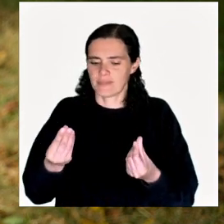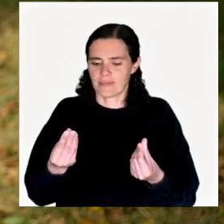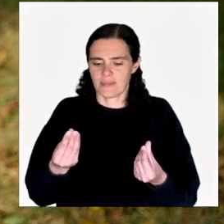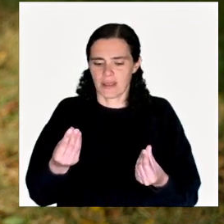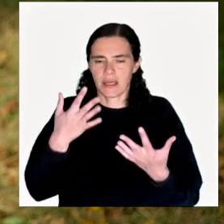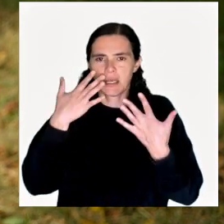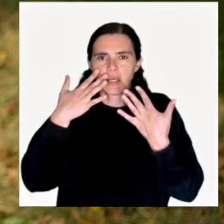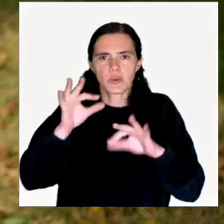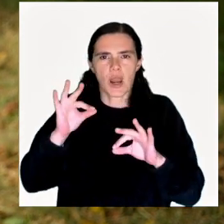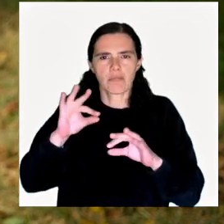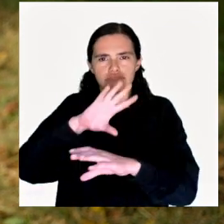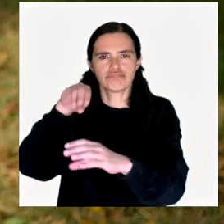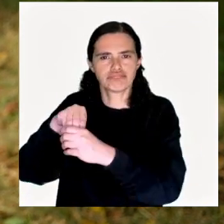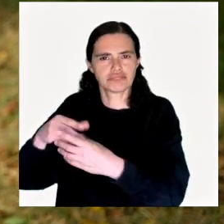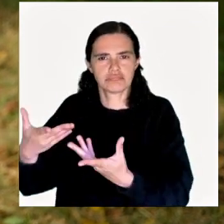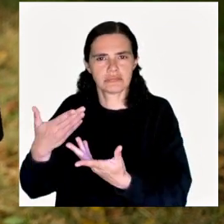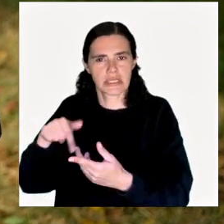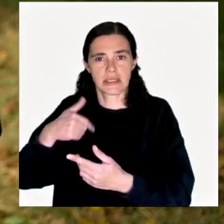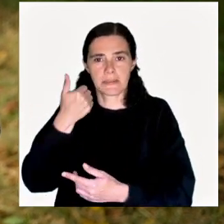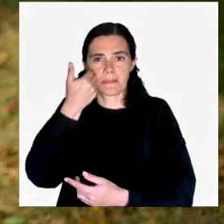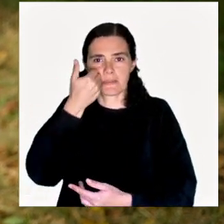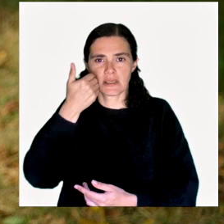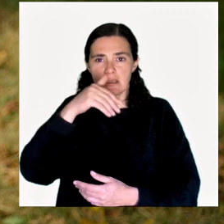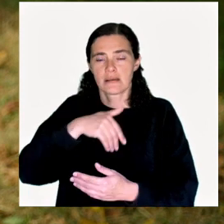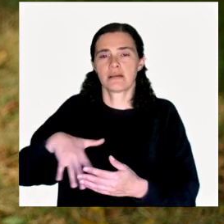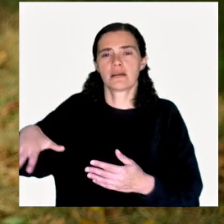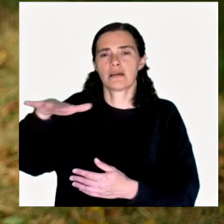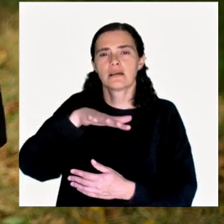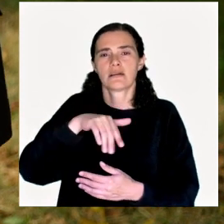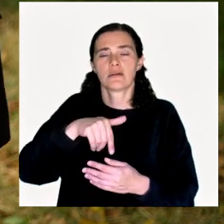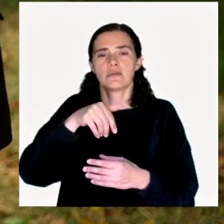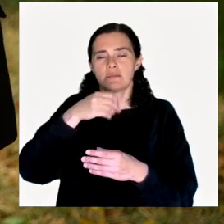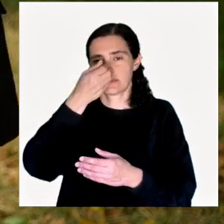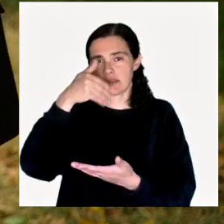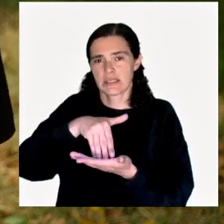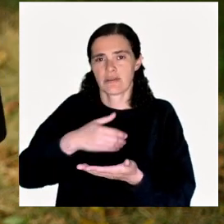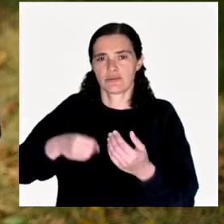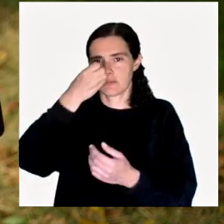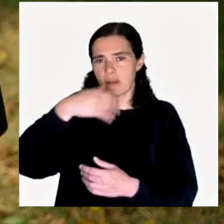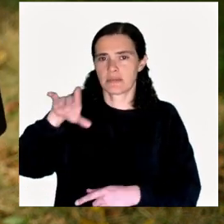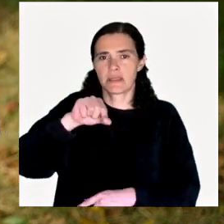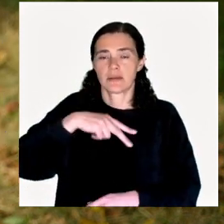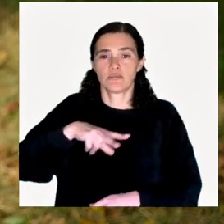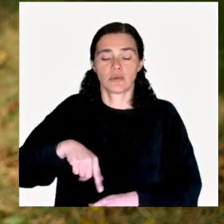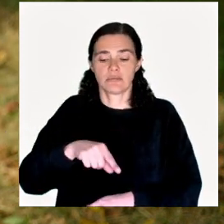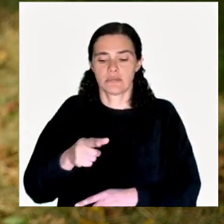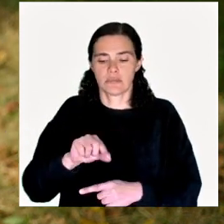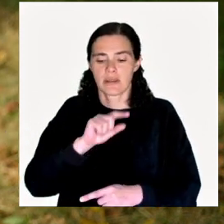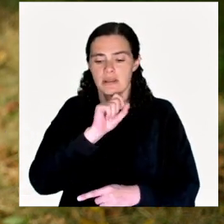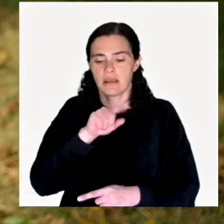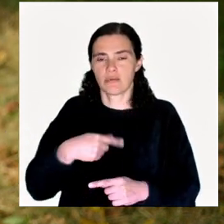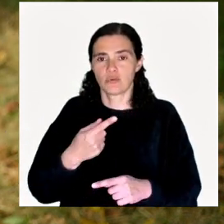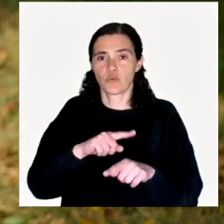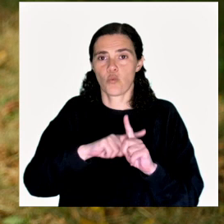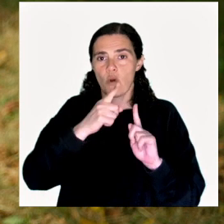a spontaneous natural context here in the Park of Serralves and in Portugal. I mean, you need also to,